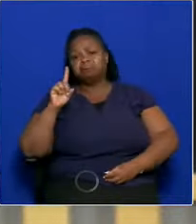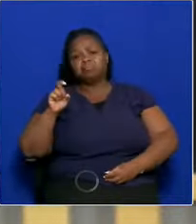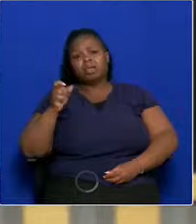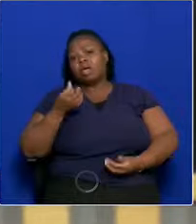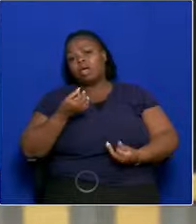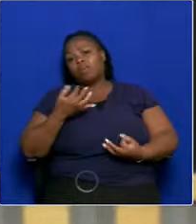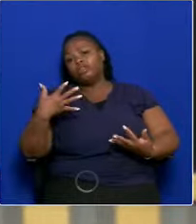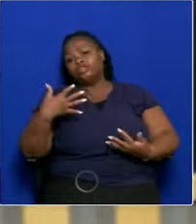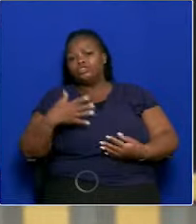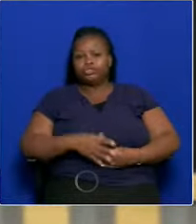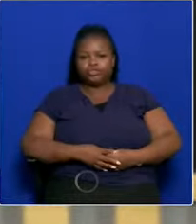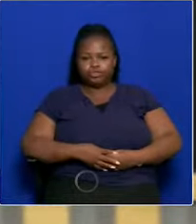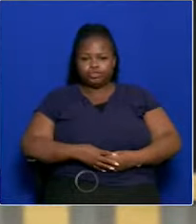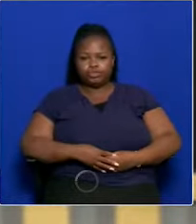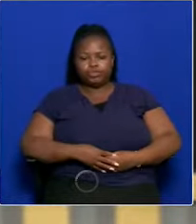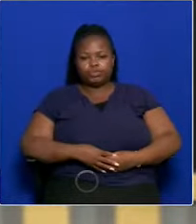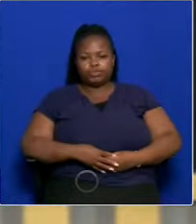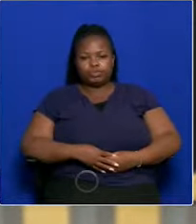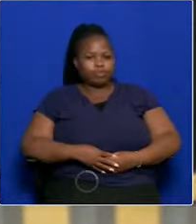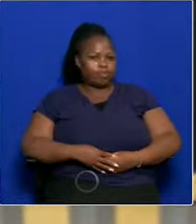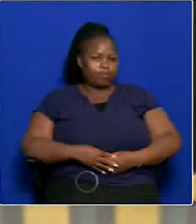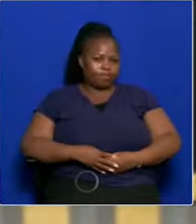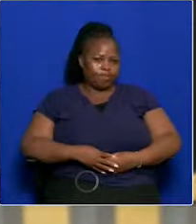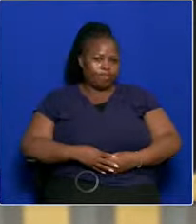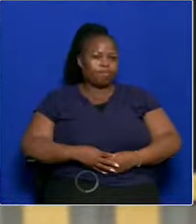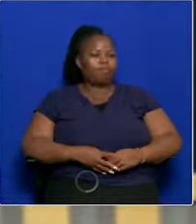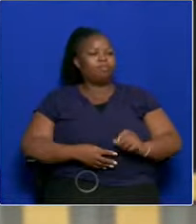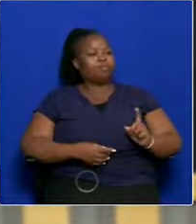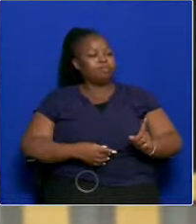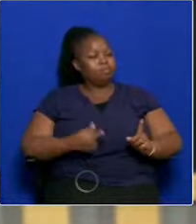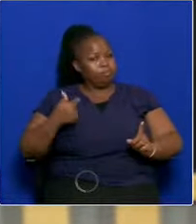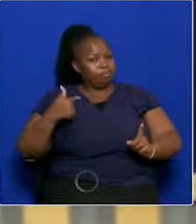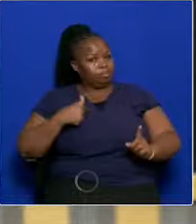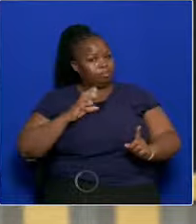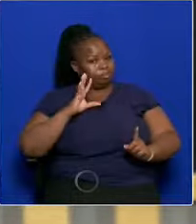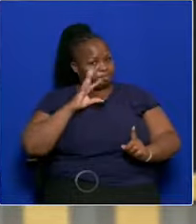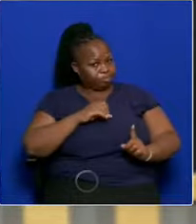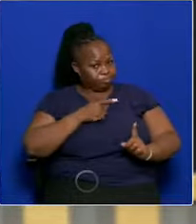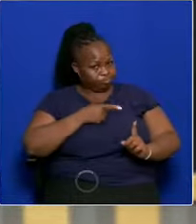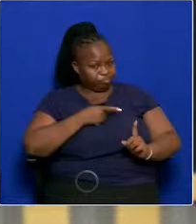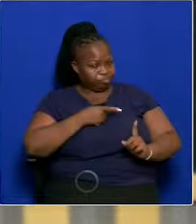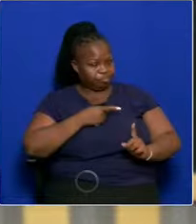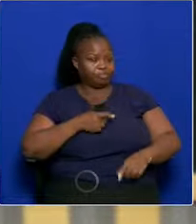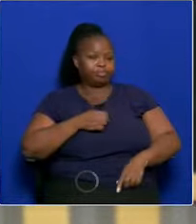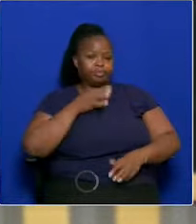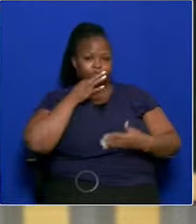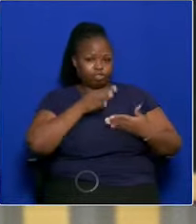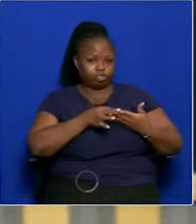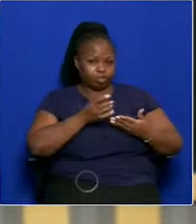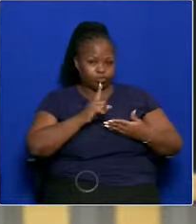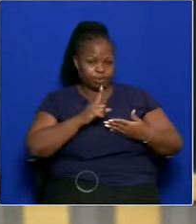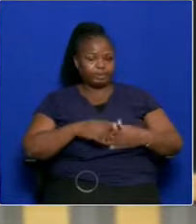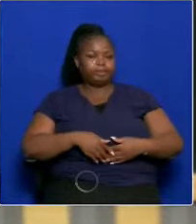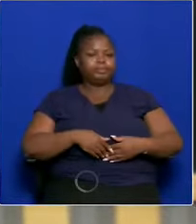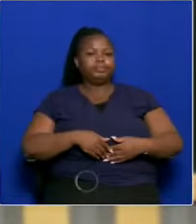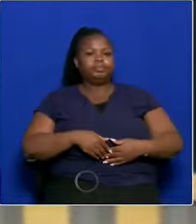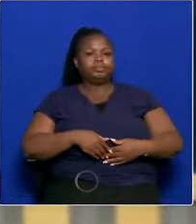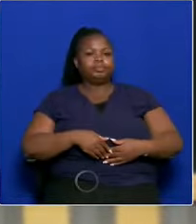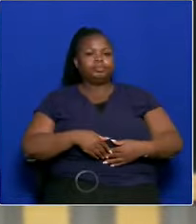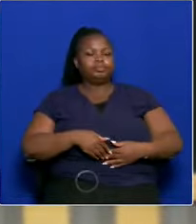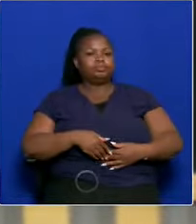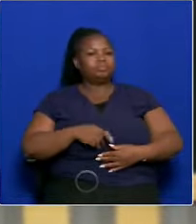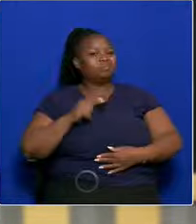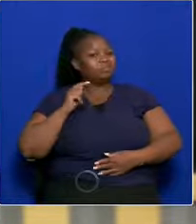Well, what I'm putting to you, or what I'm suggesting to you, is that this is not